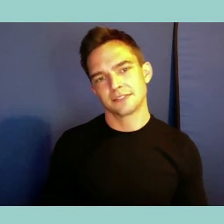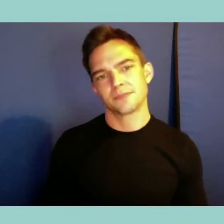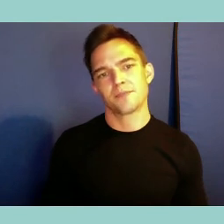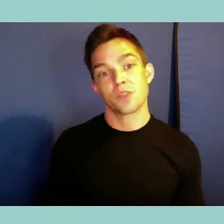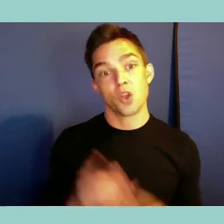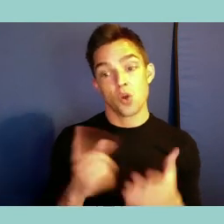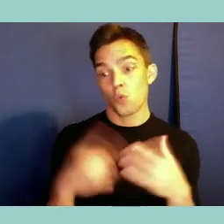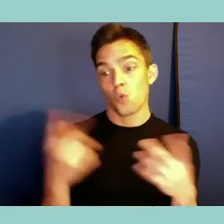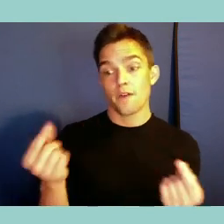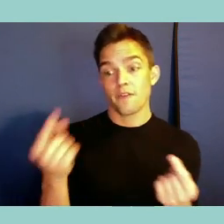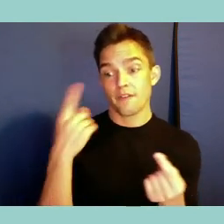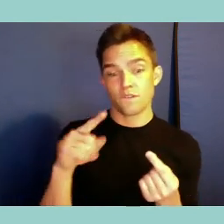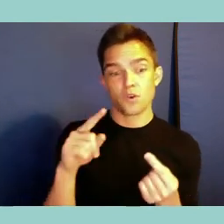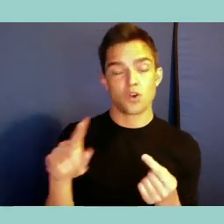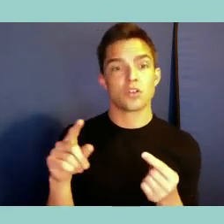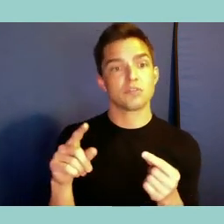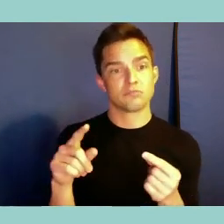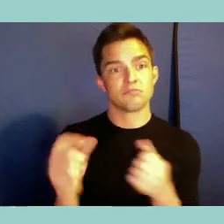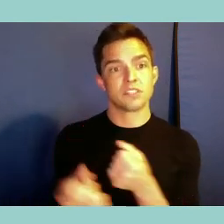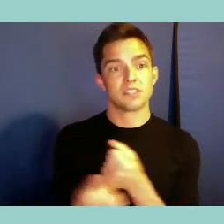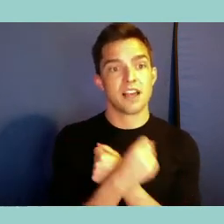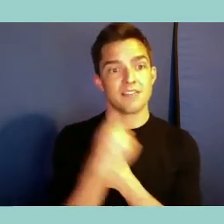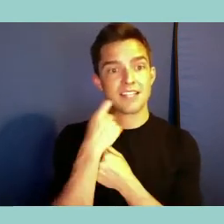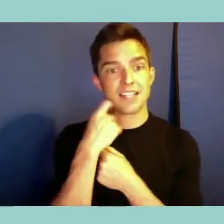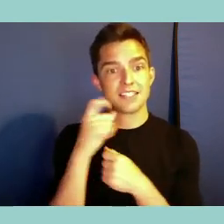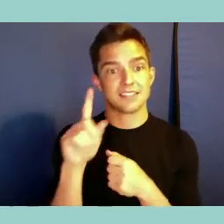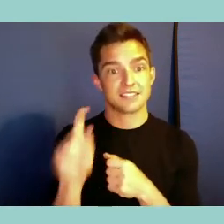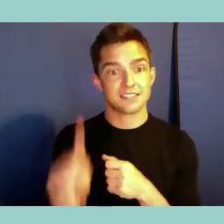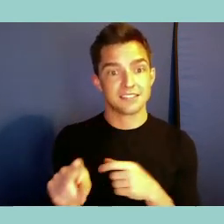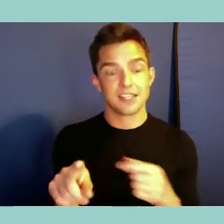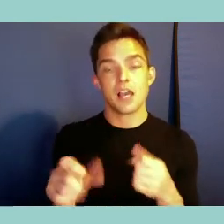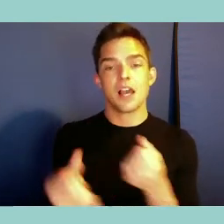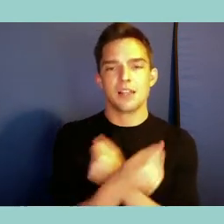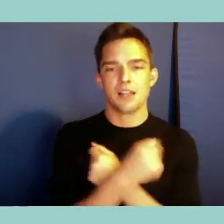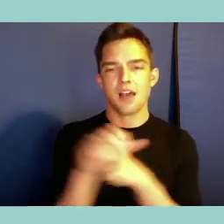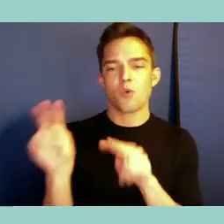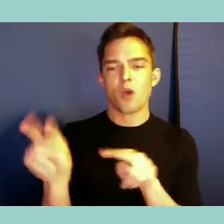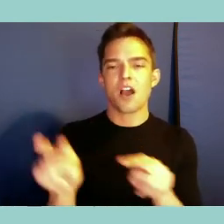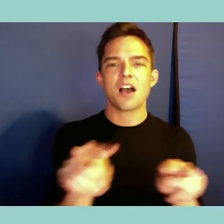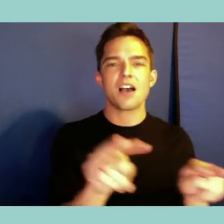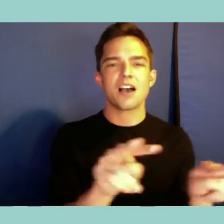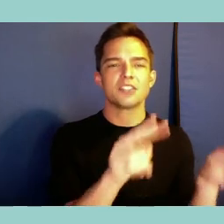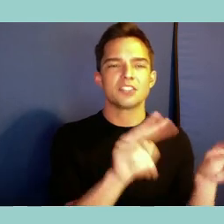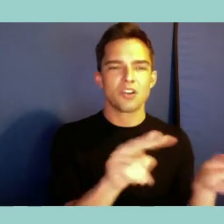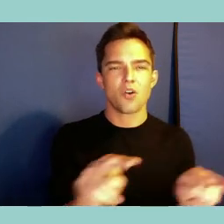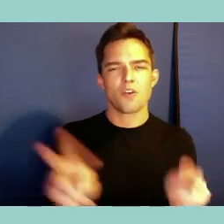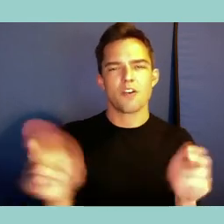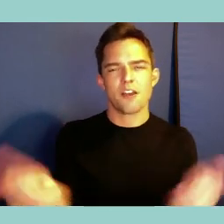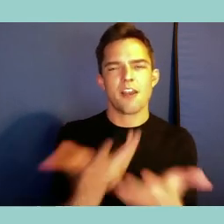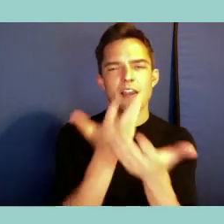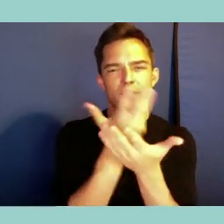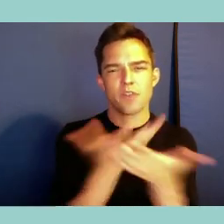What have you done for love lately? The watch is over.